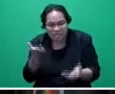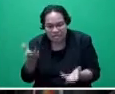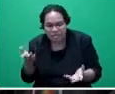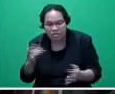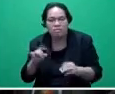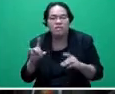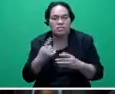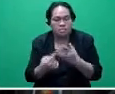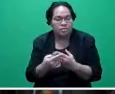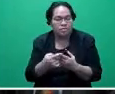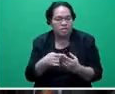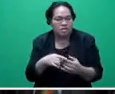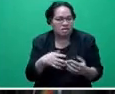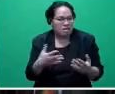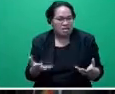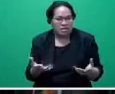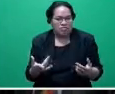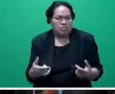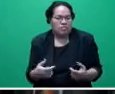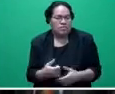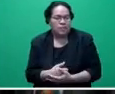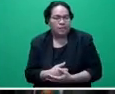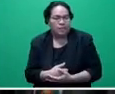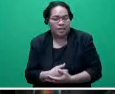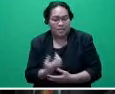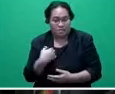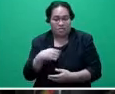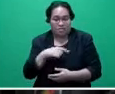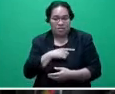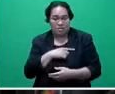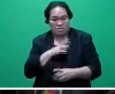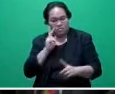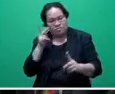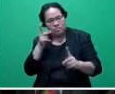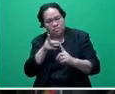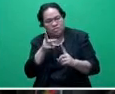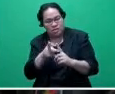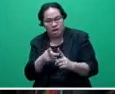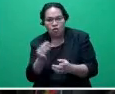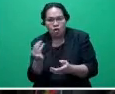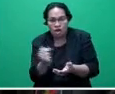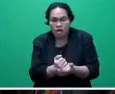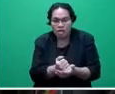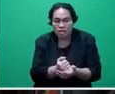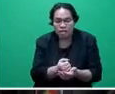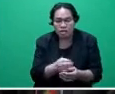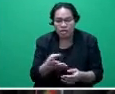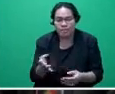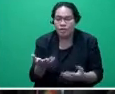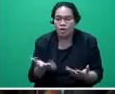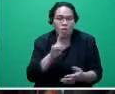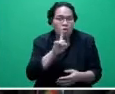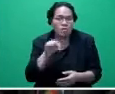face in a crisis situation. From a layman's perspective of earning $1.7 billion, their simple